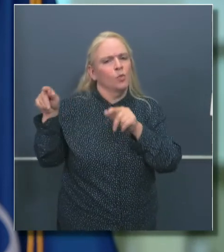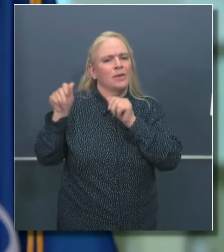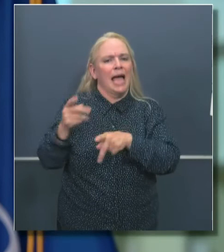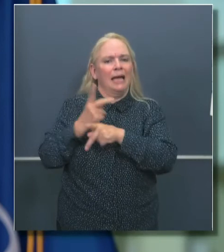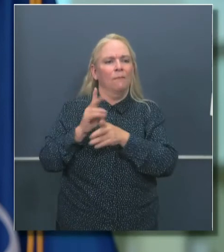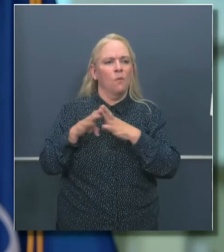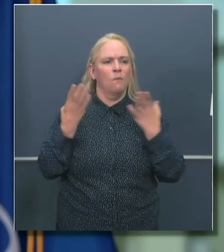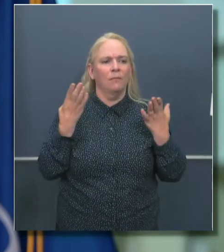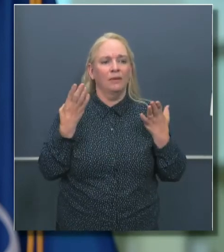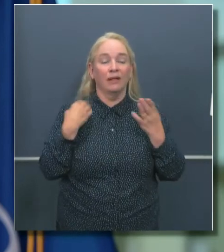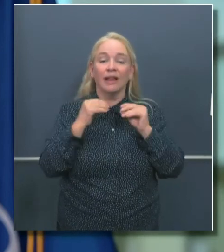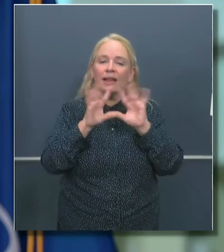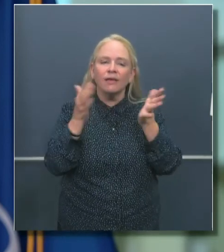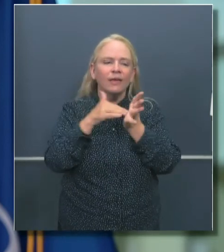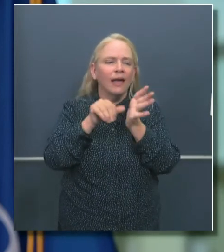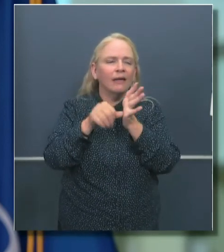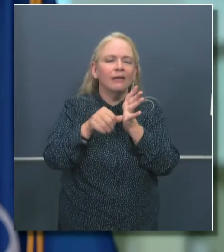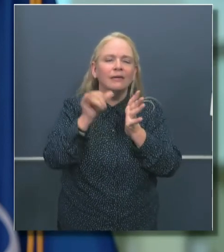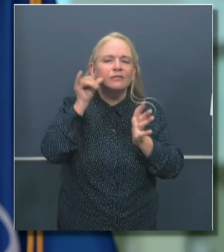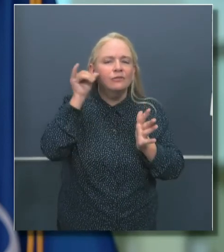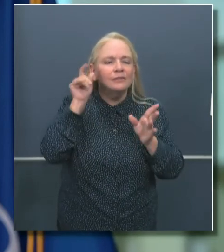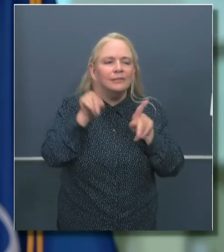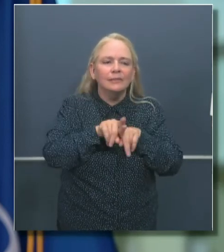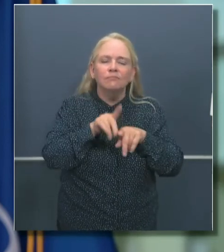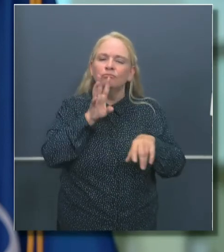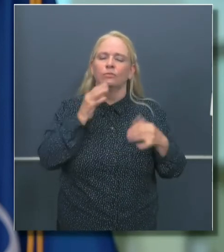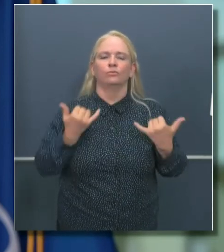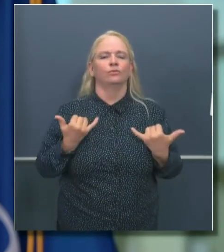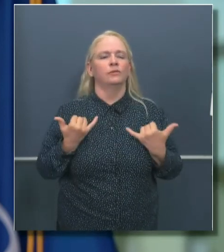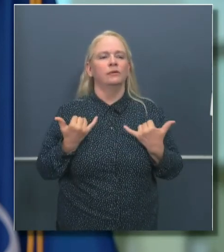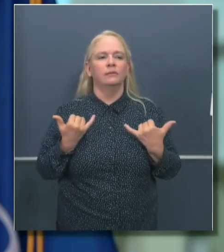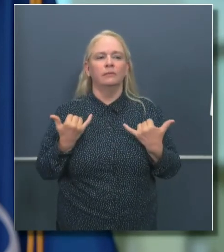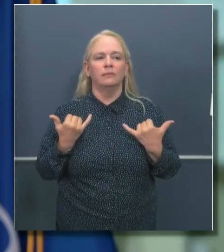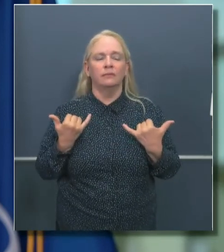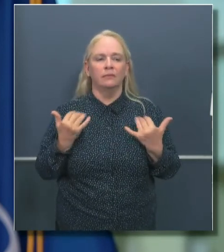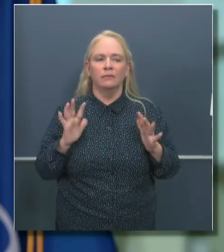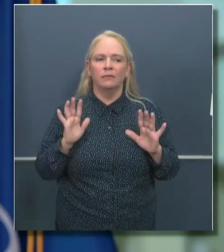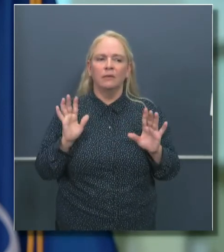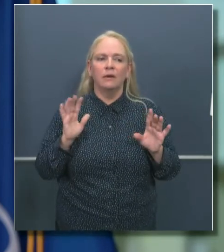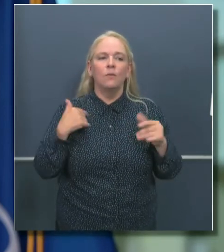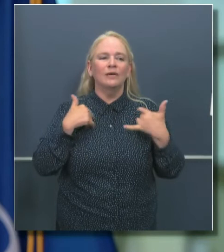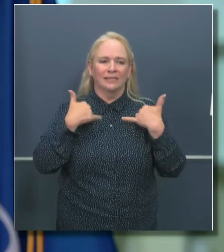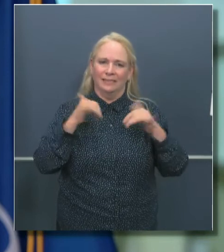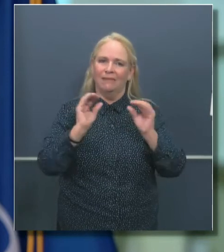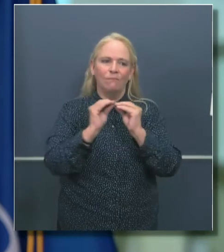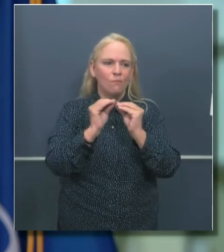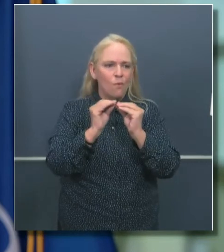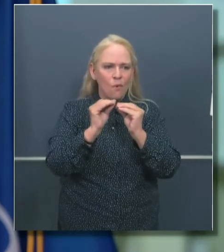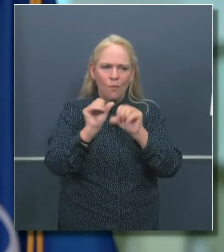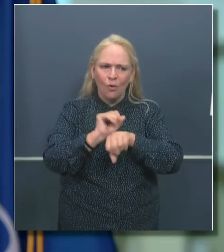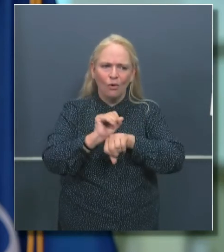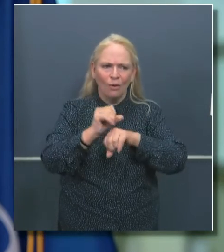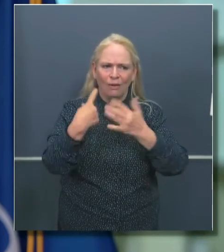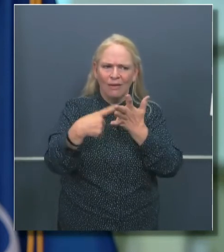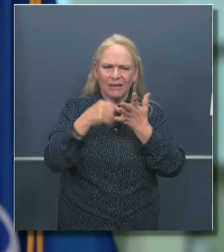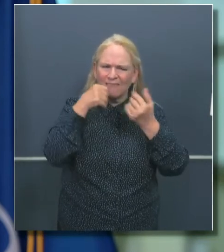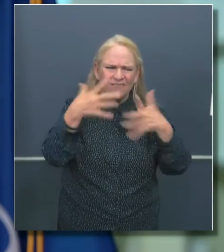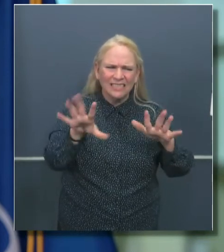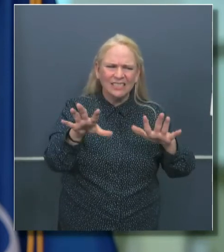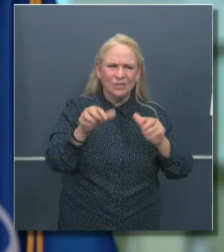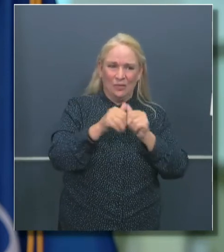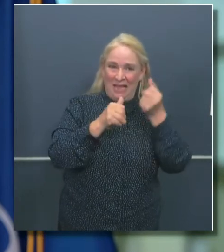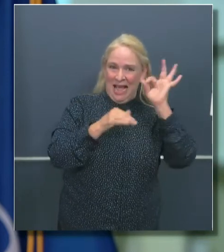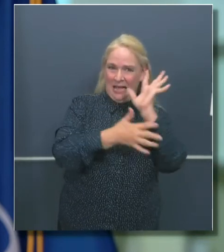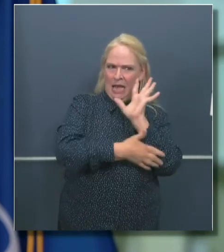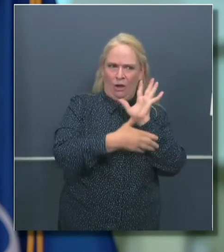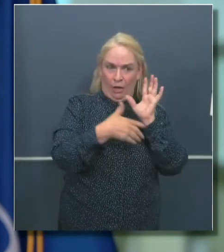and I'll make it clear today. We have a lot of work we're doing not only with those 19 counties, but a number of